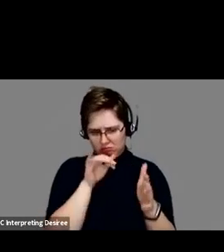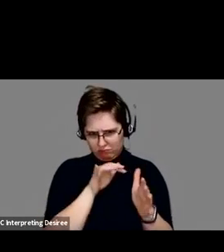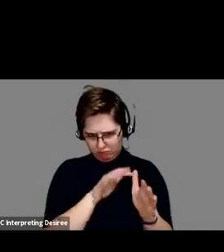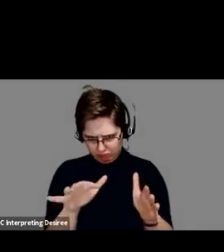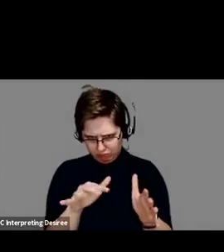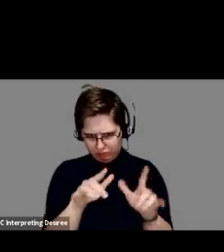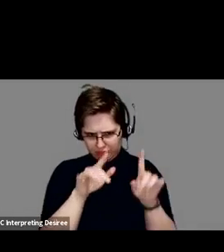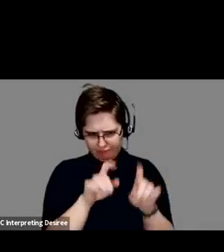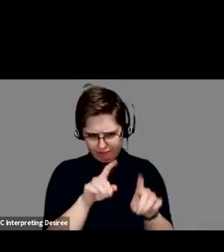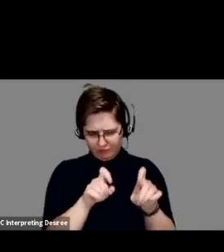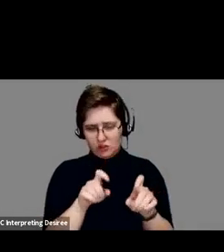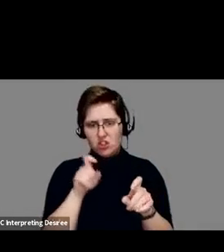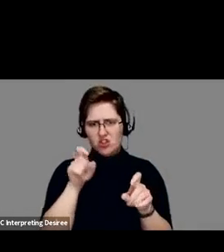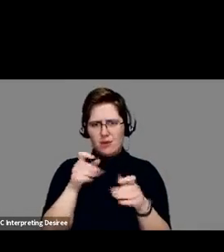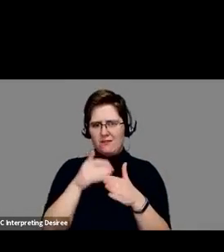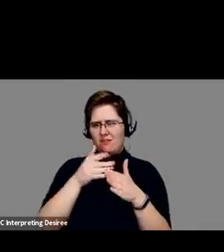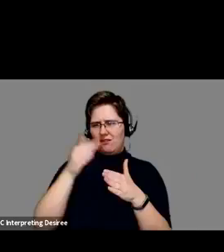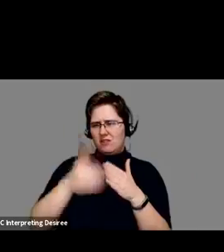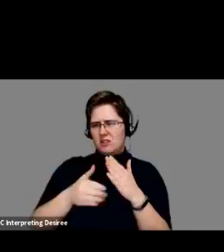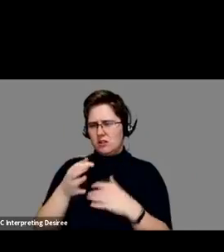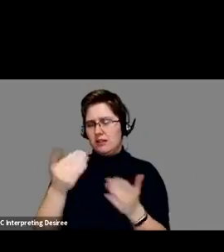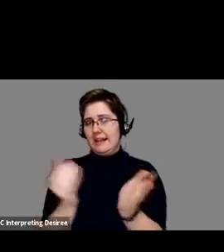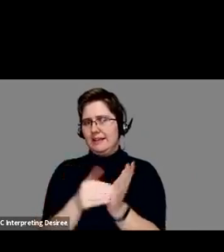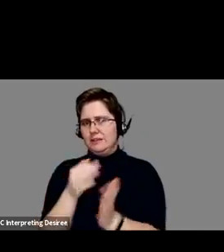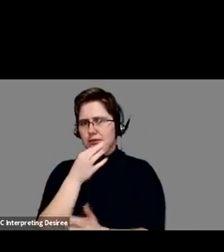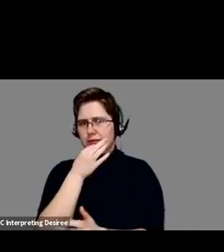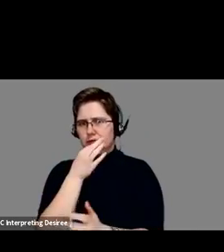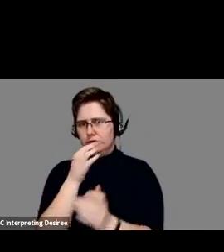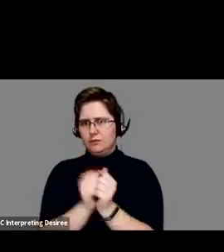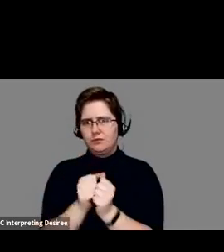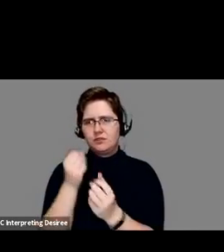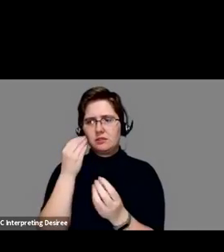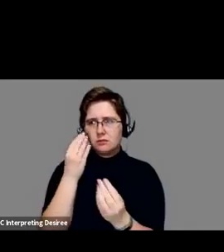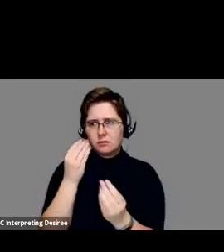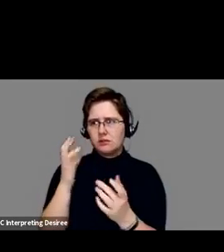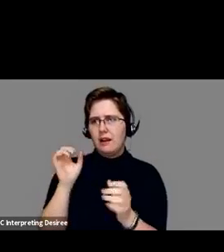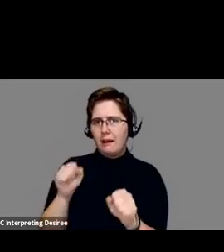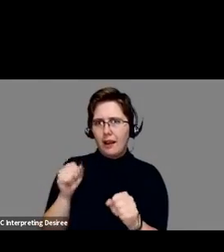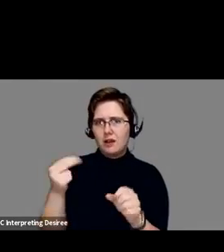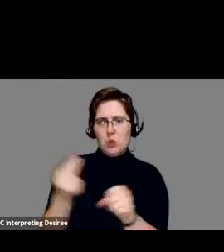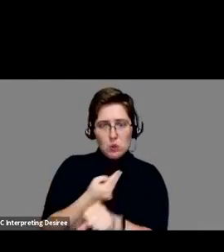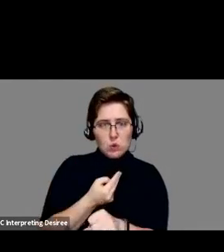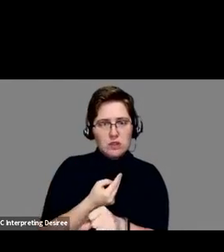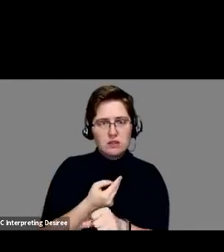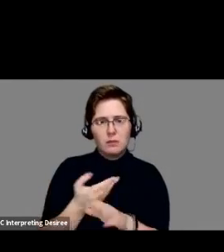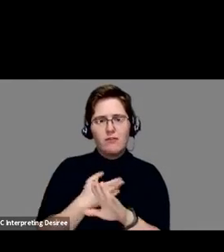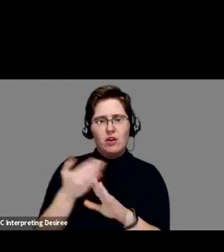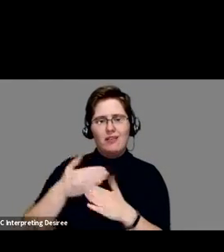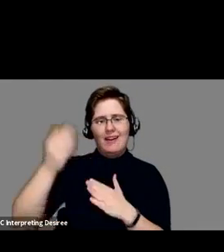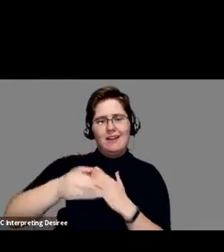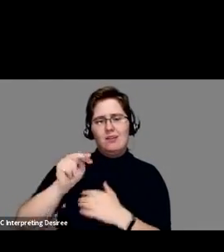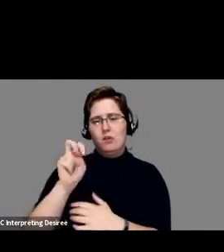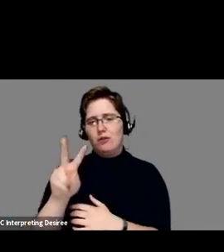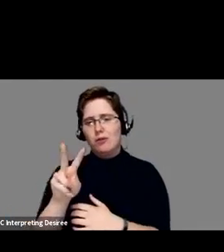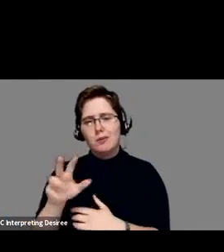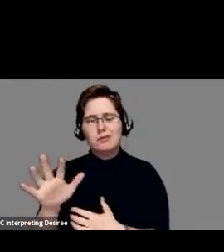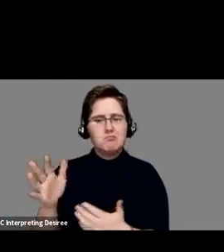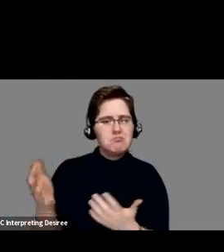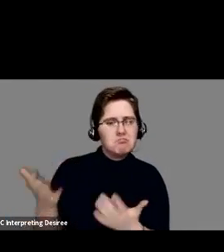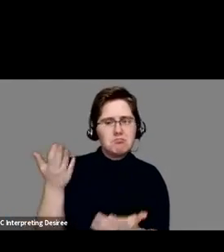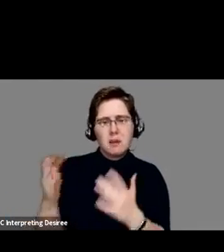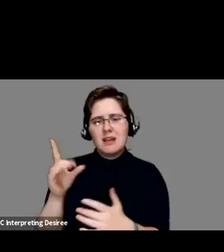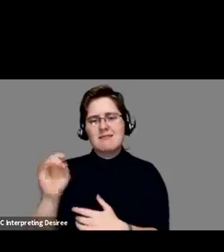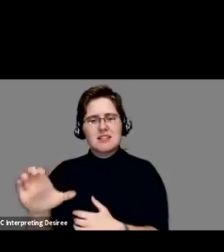be wrapping up again with data that can be actionable by the end of November or sometime in